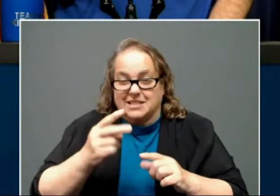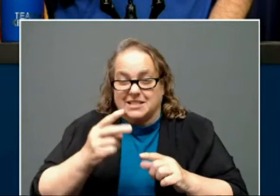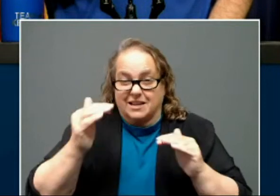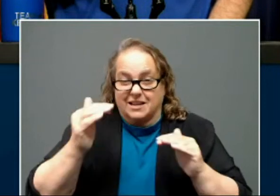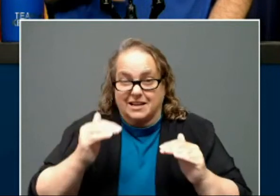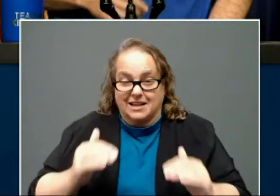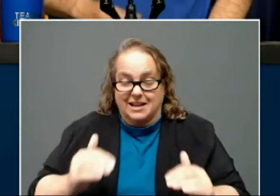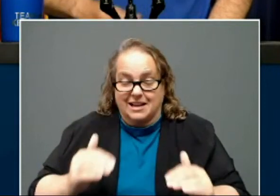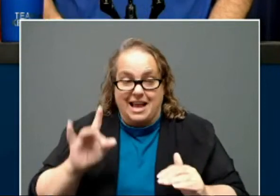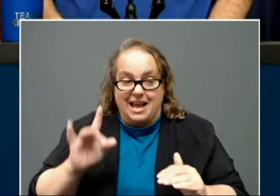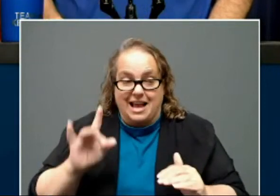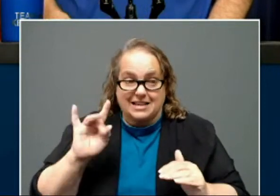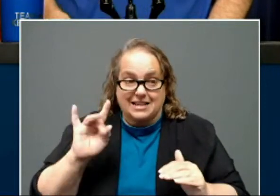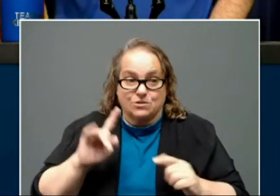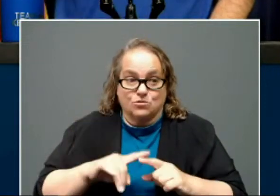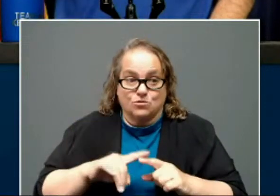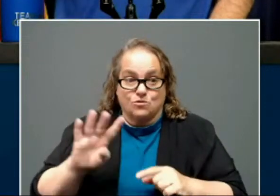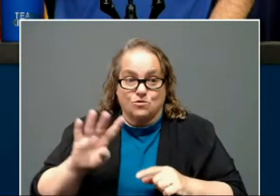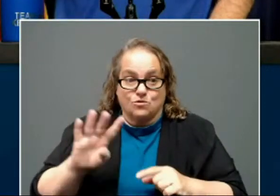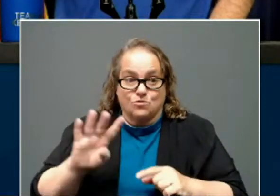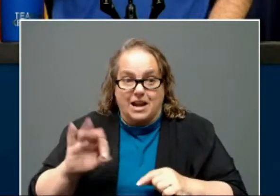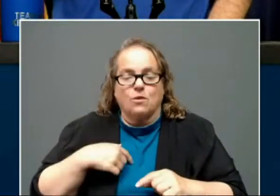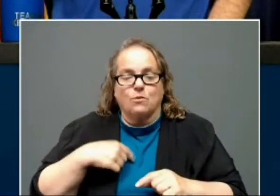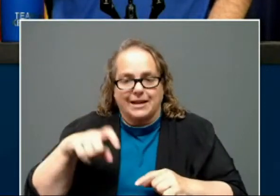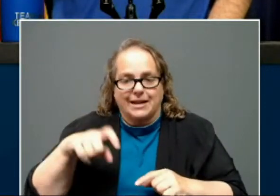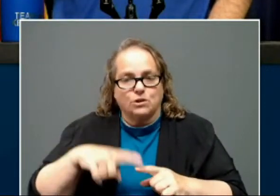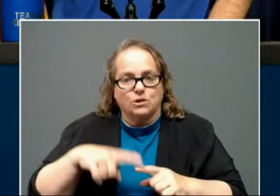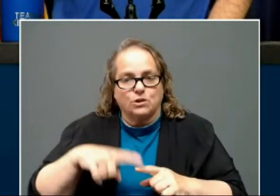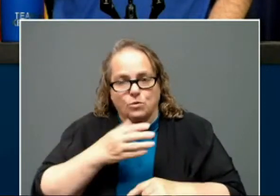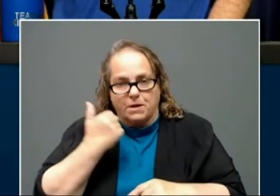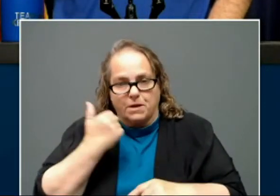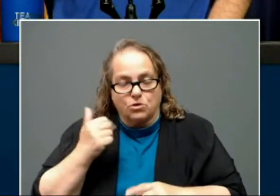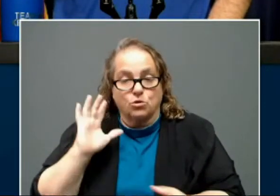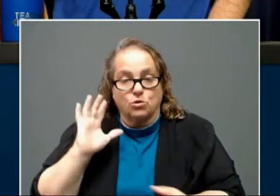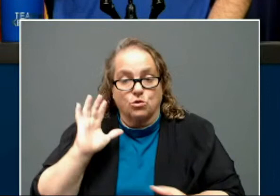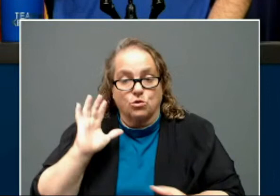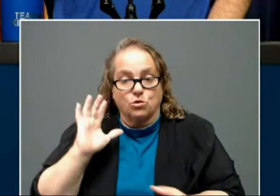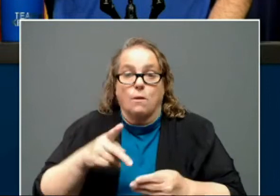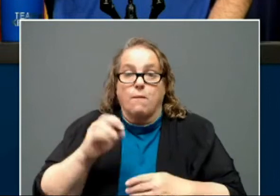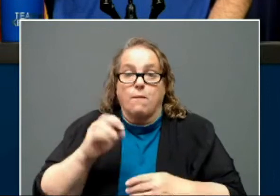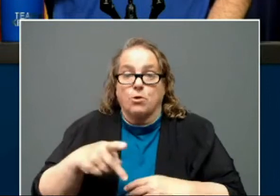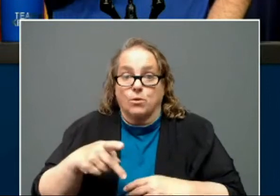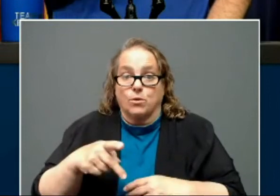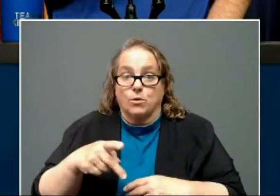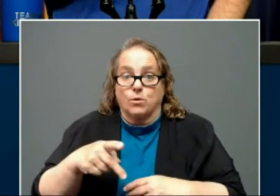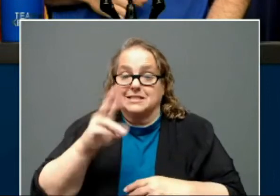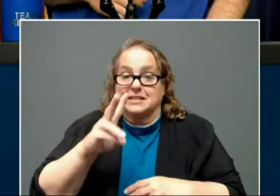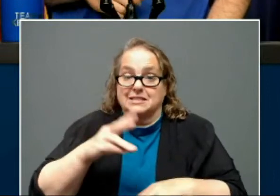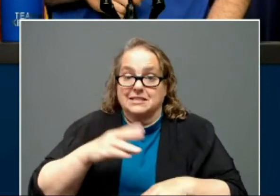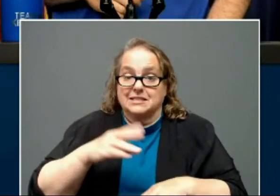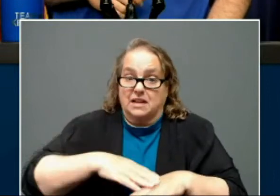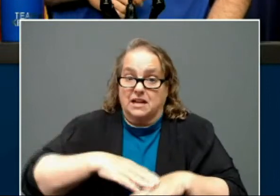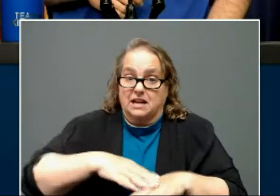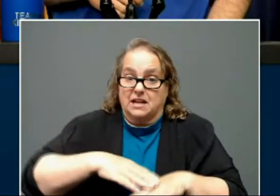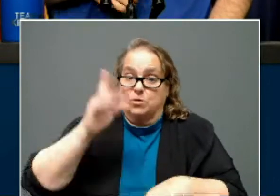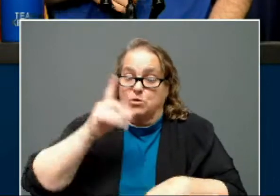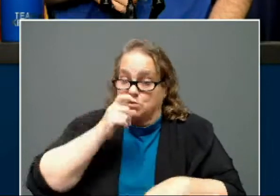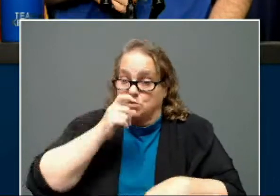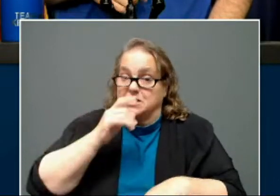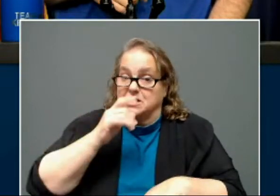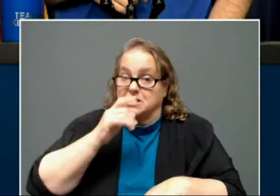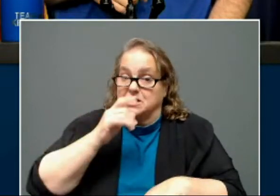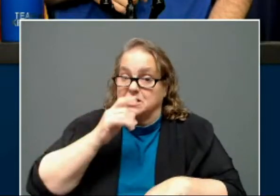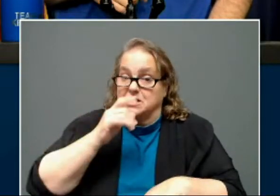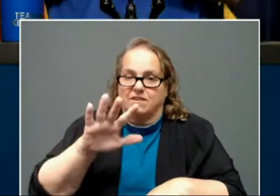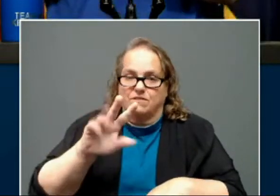to 49, we could do better. Total population 16 and up, that's who is eligible,